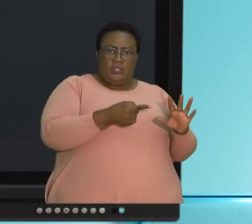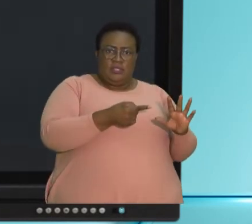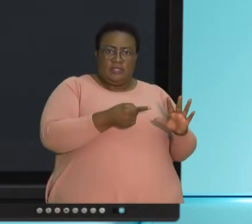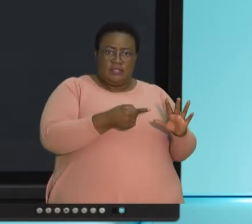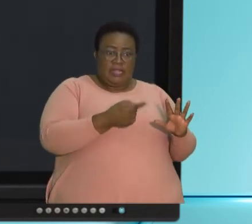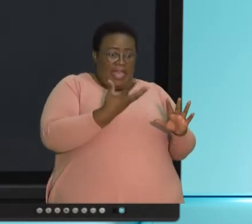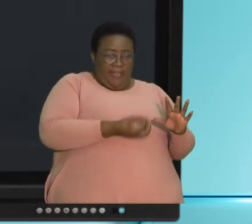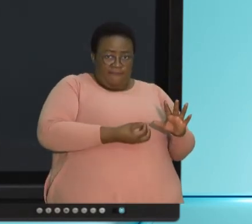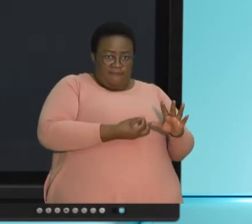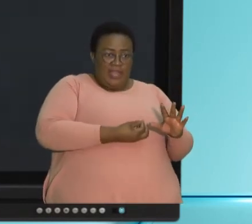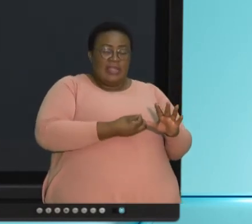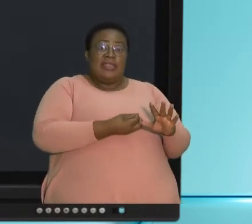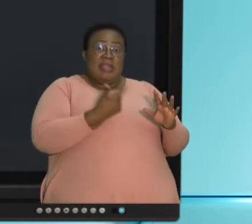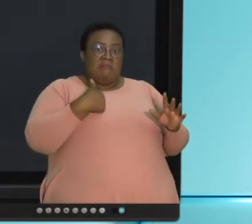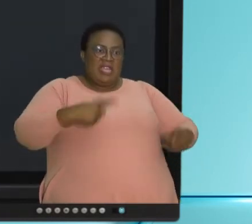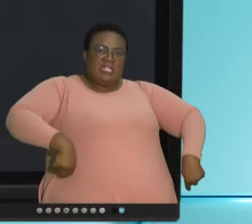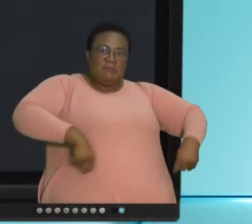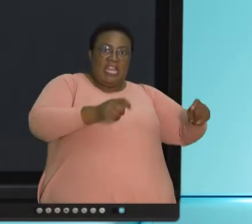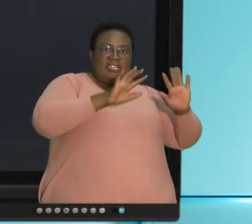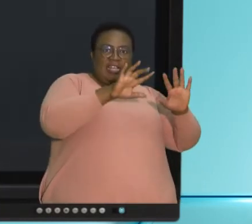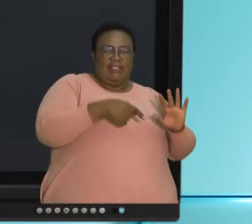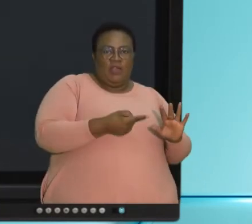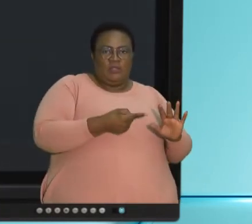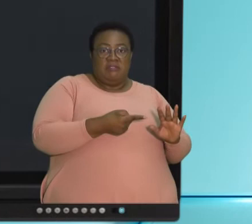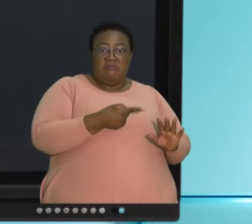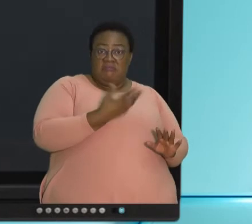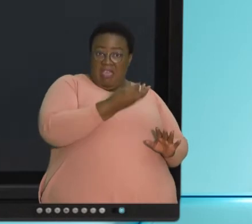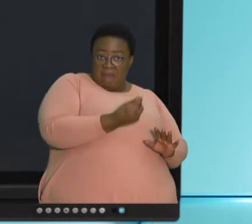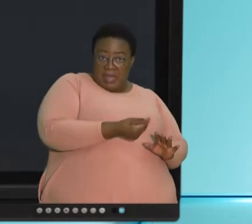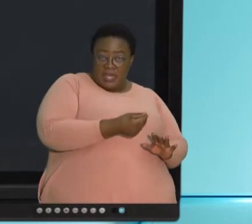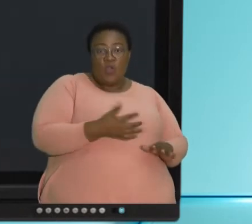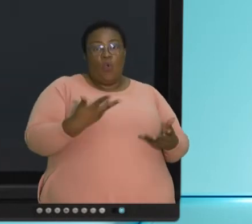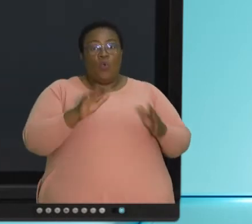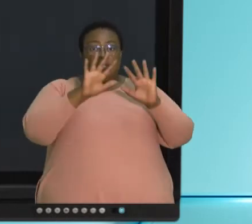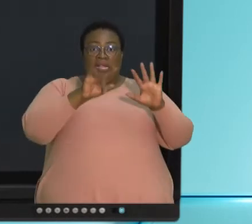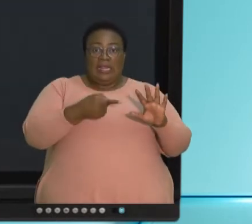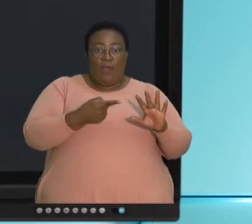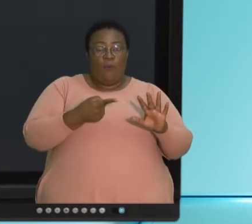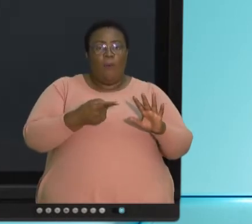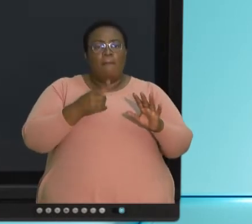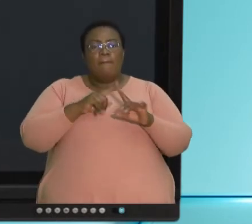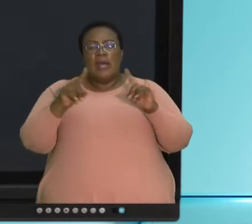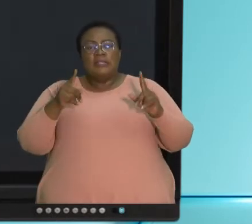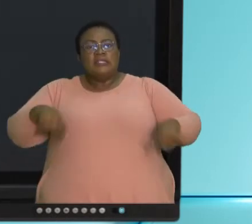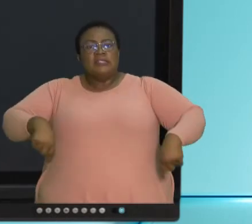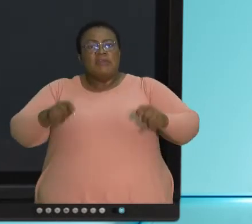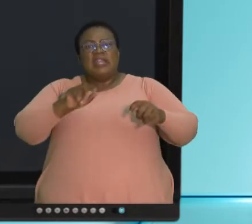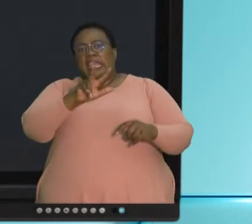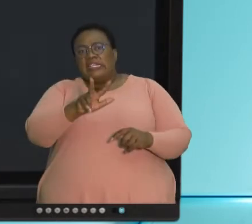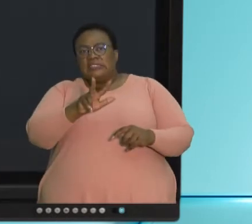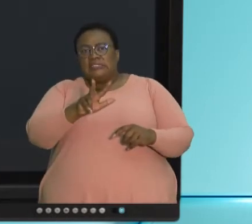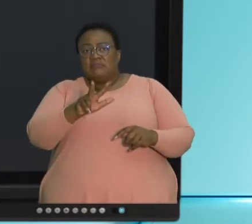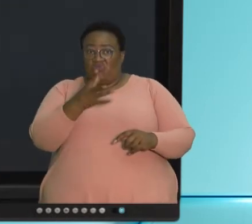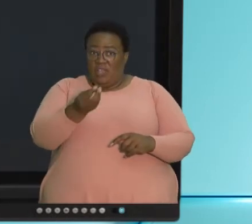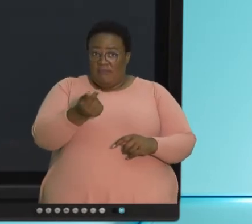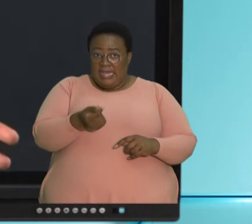money? Or does it mean if you get 10,000 and you spend 8,000, you have money? Does it mean if you get 10 and you spend